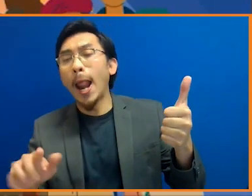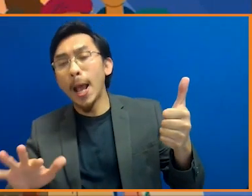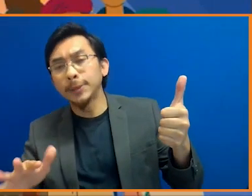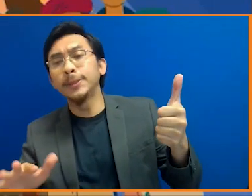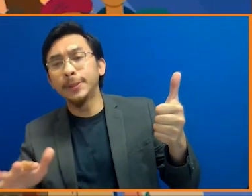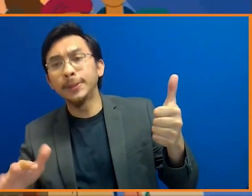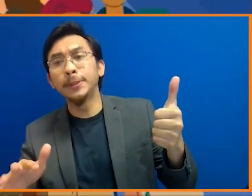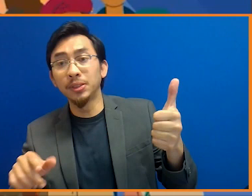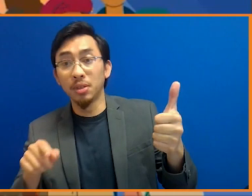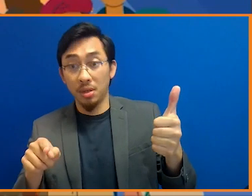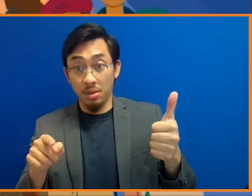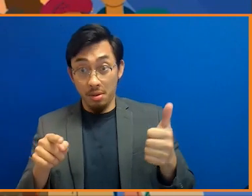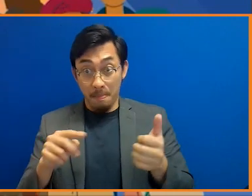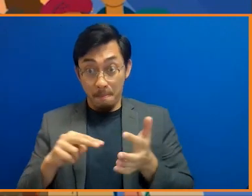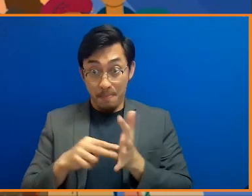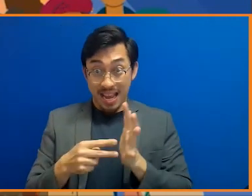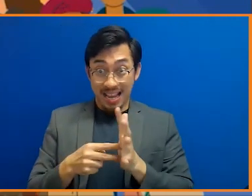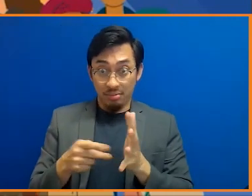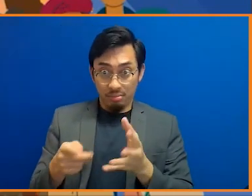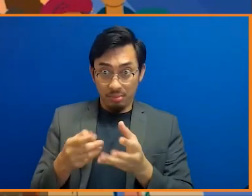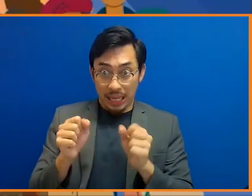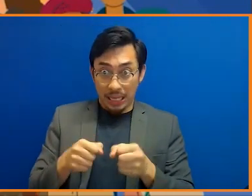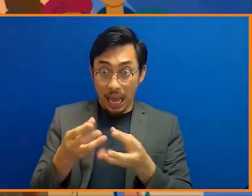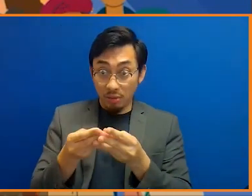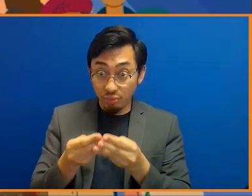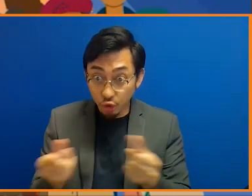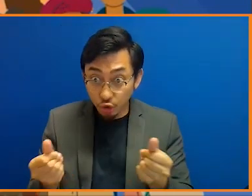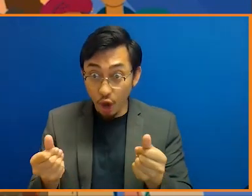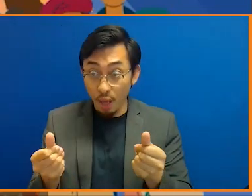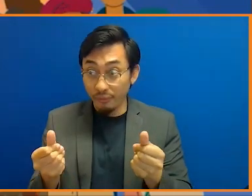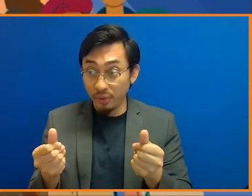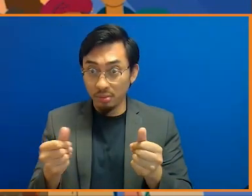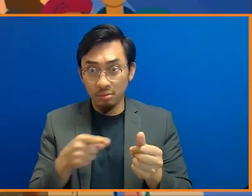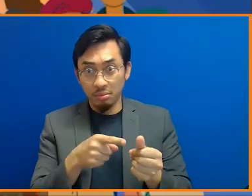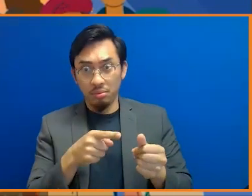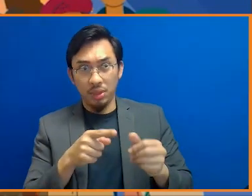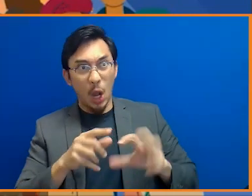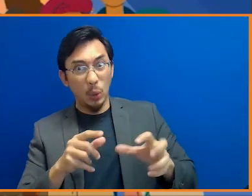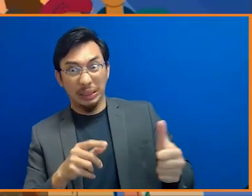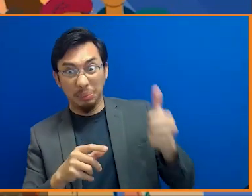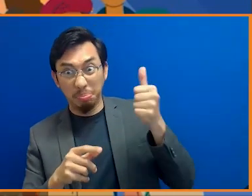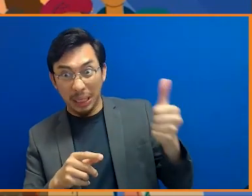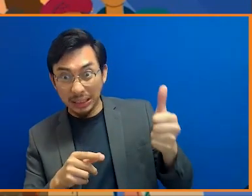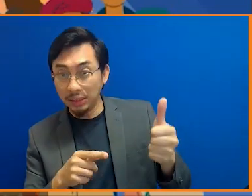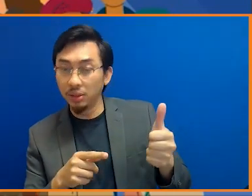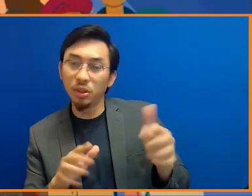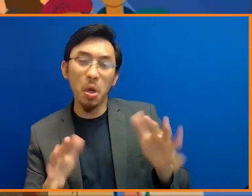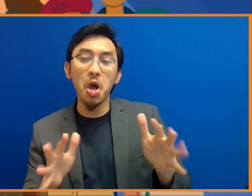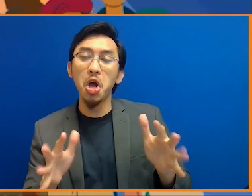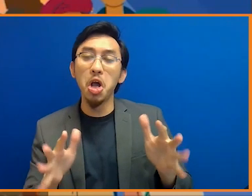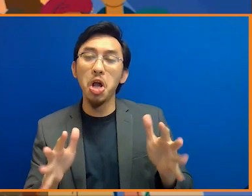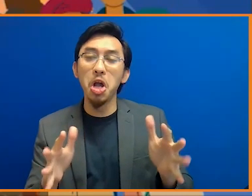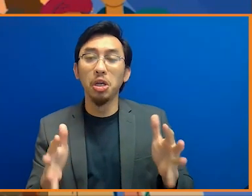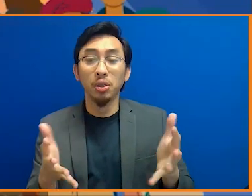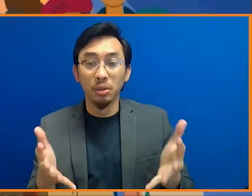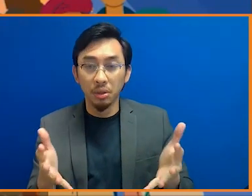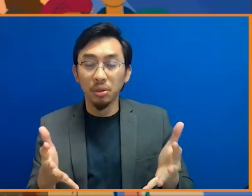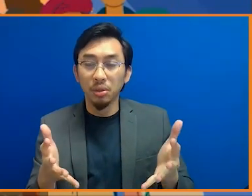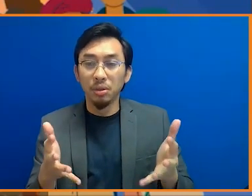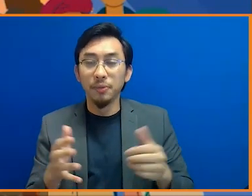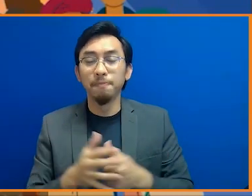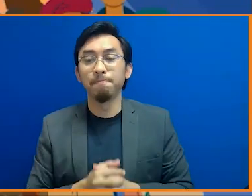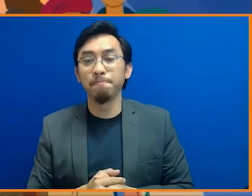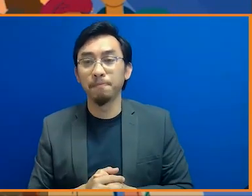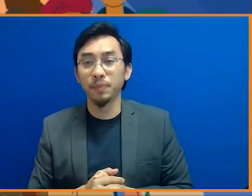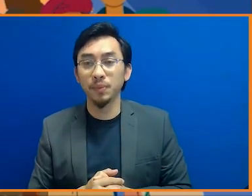others, it doesn't mean that the solution that applicable in the advanced country can be applicable to less advanced